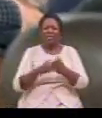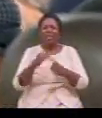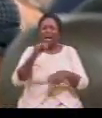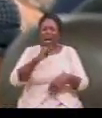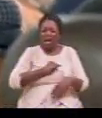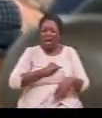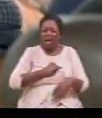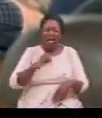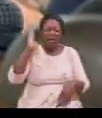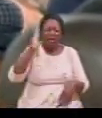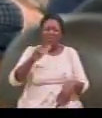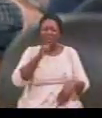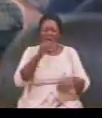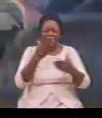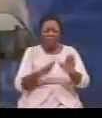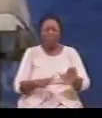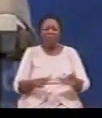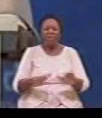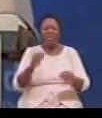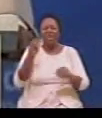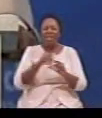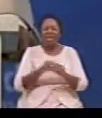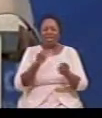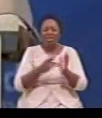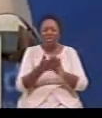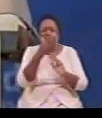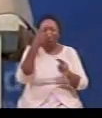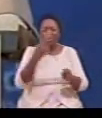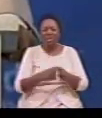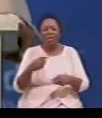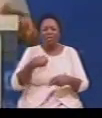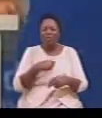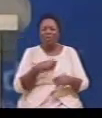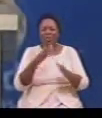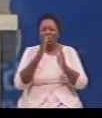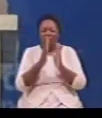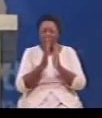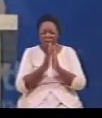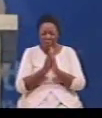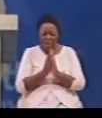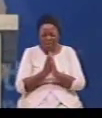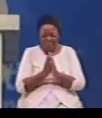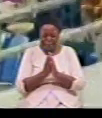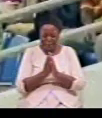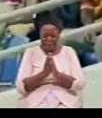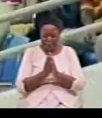perish. In Jesus' name we pray.